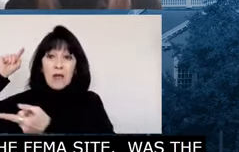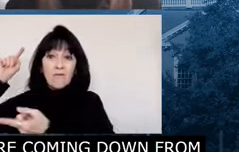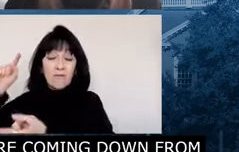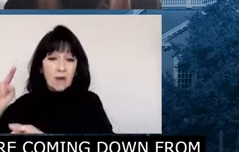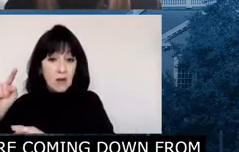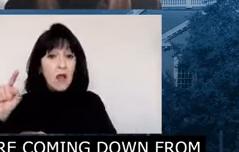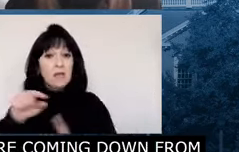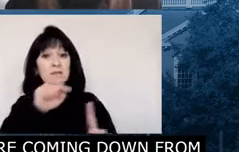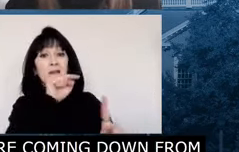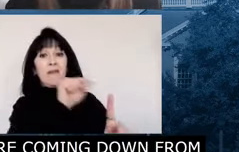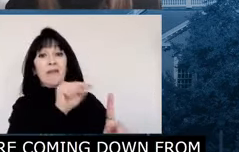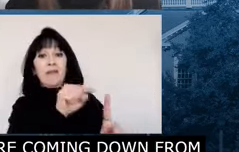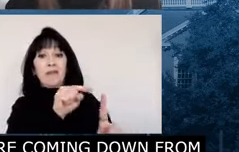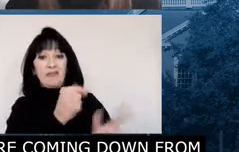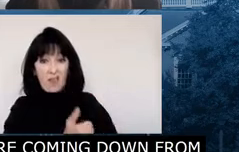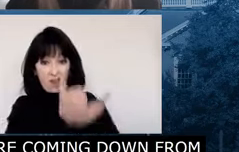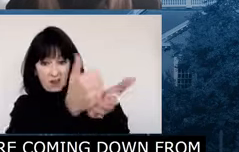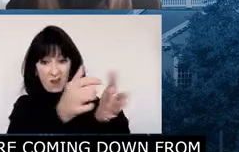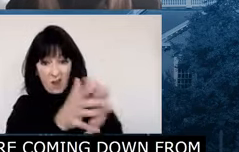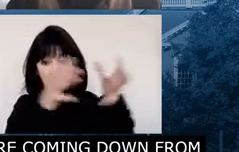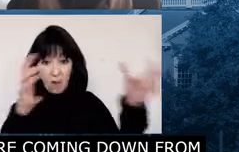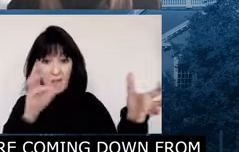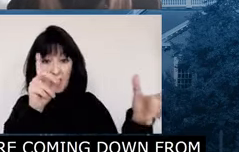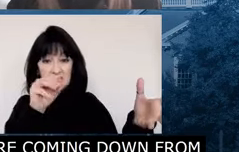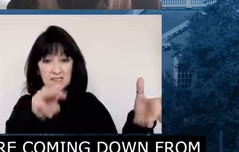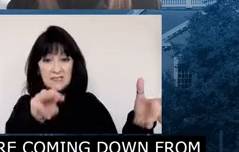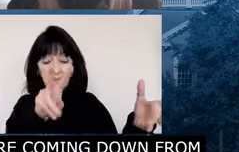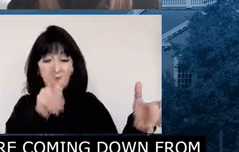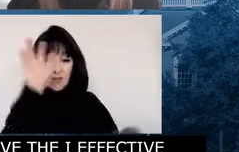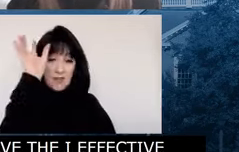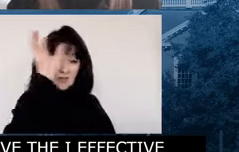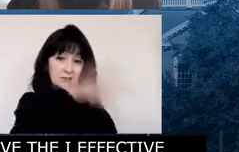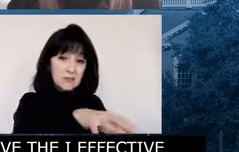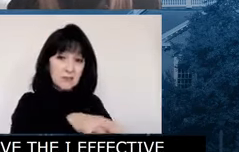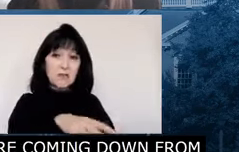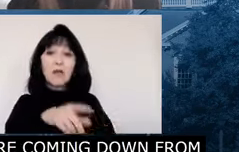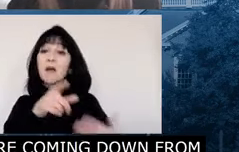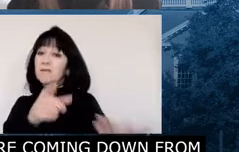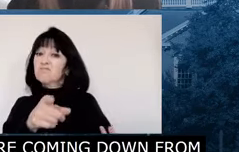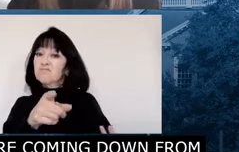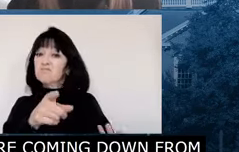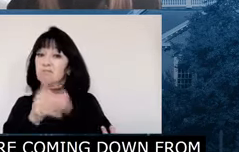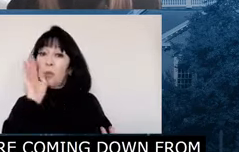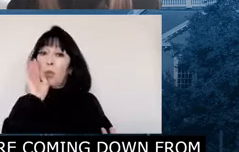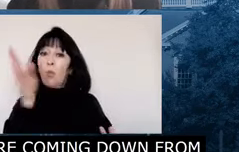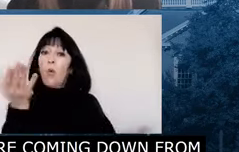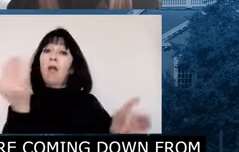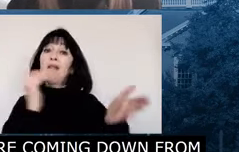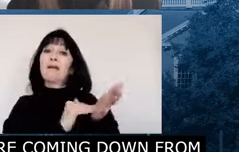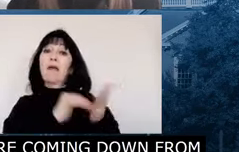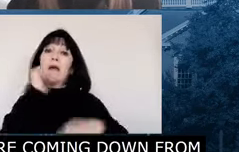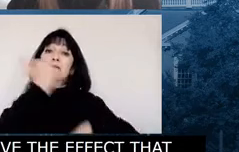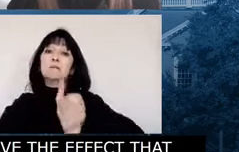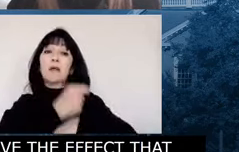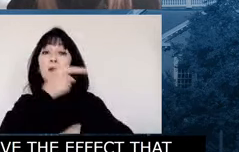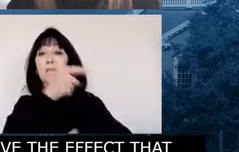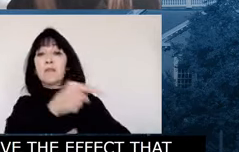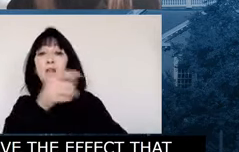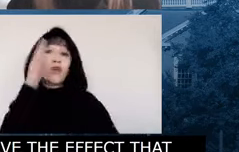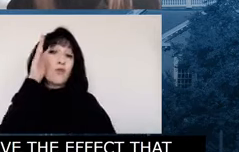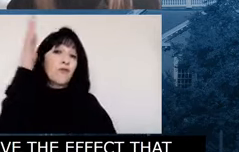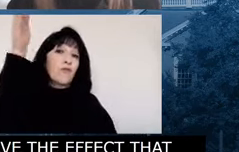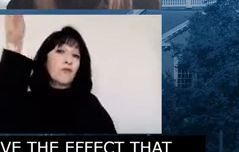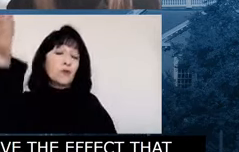do you foresee having something similar in the foreseeable future? AJ? So no, thank you,